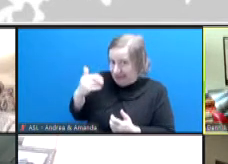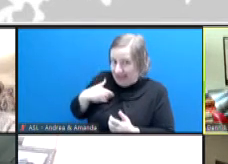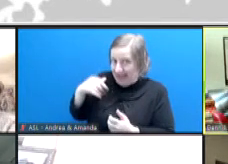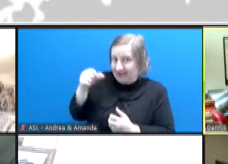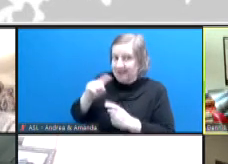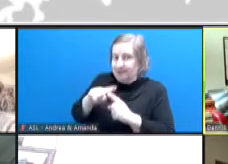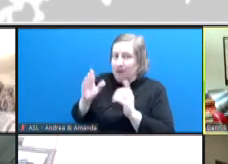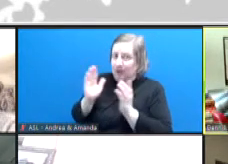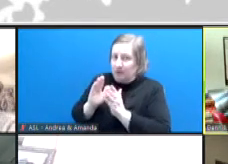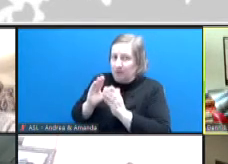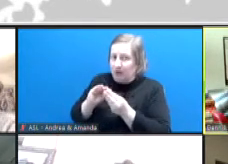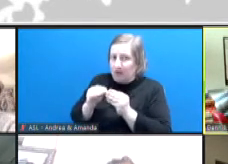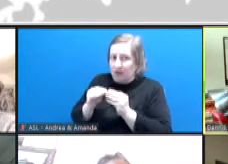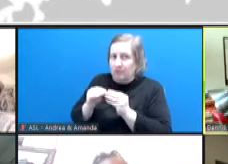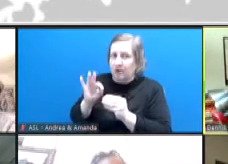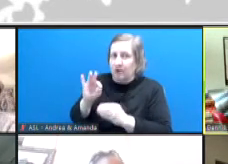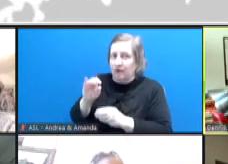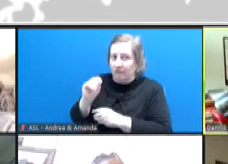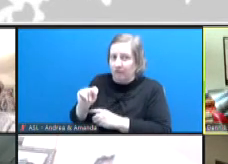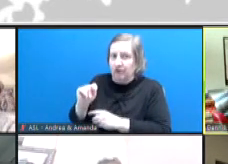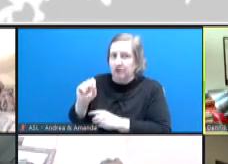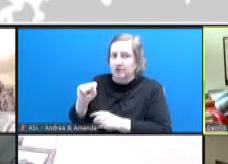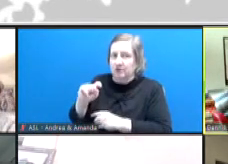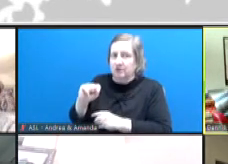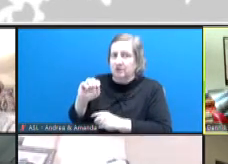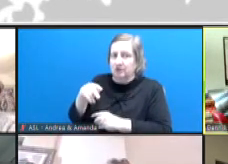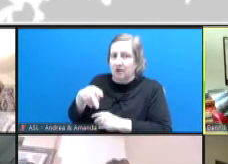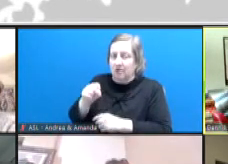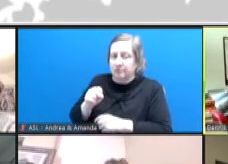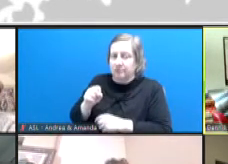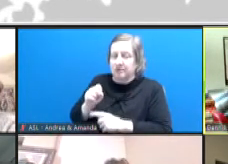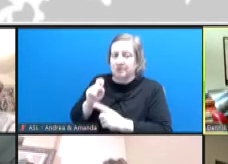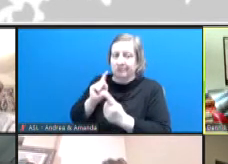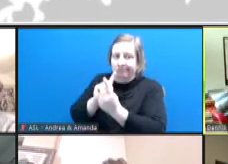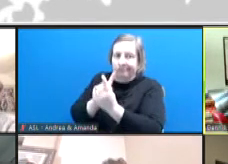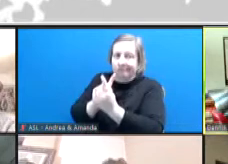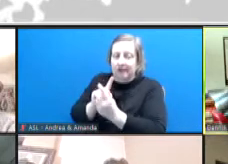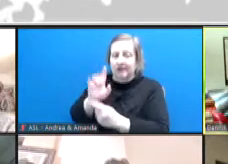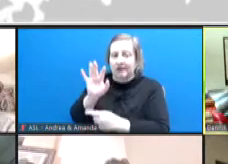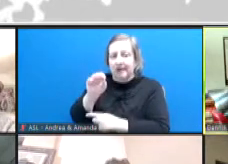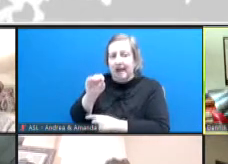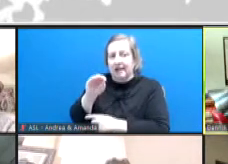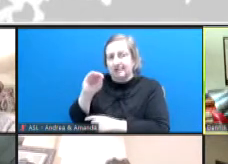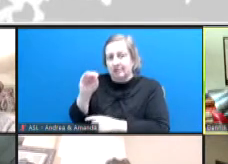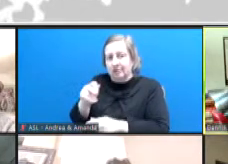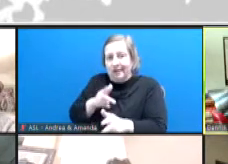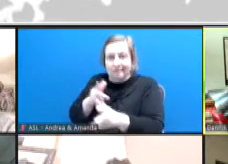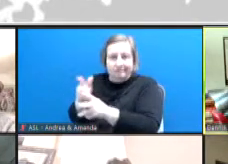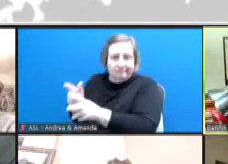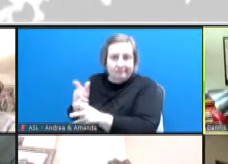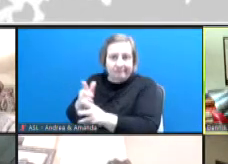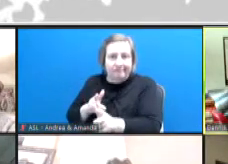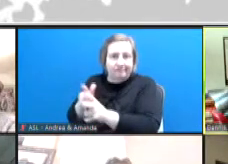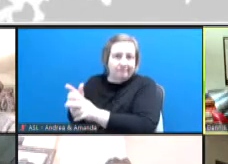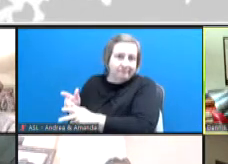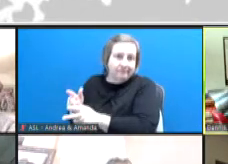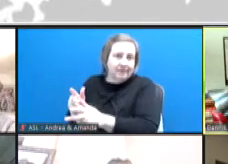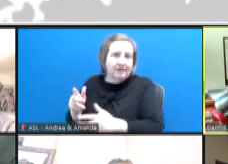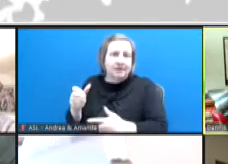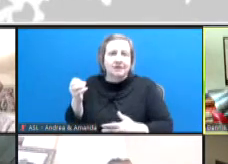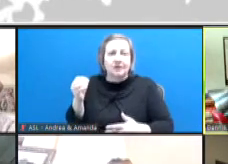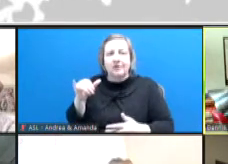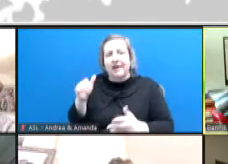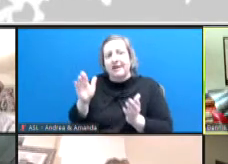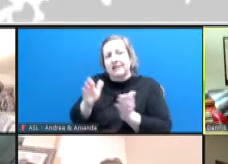number of foot stops. So 90 some percent of all their stops are traffic stops. So that's a